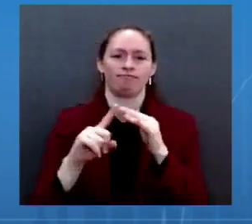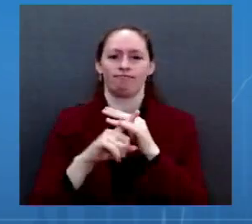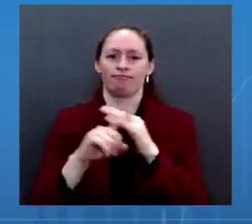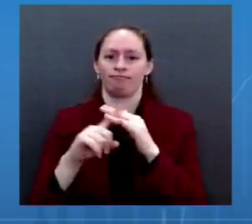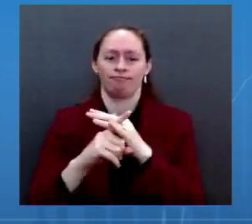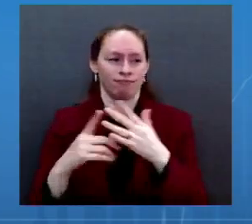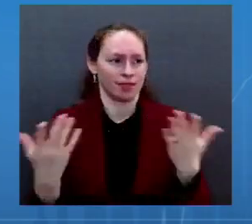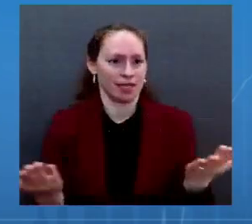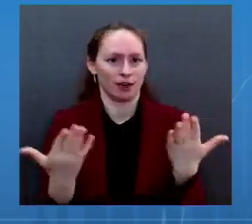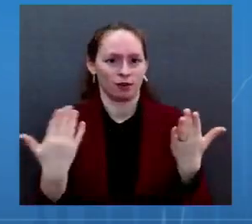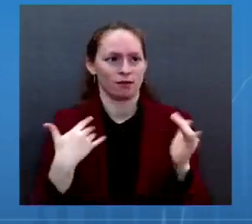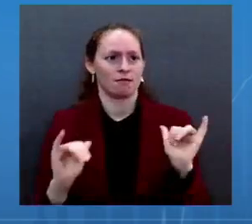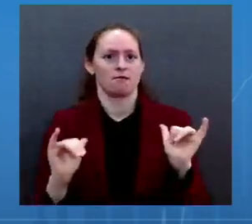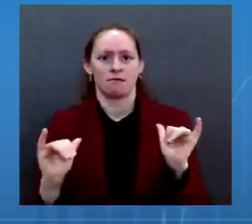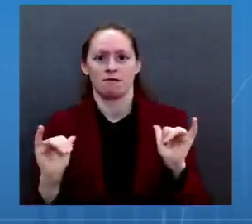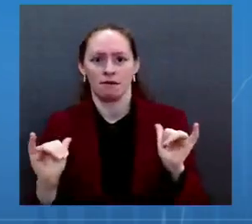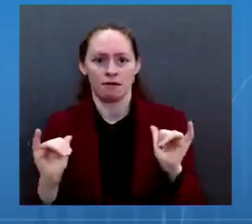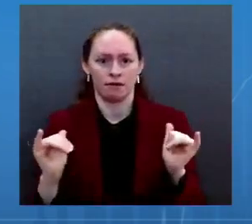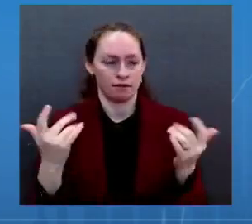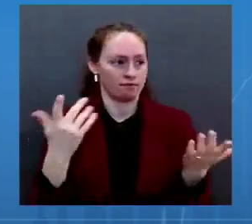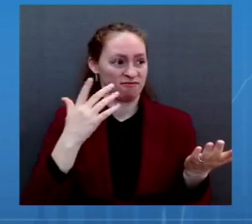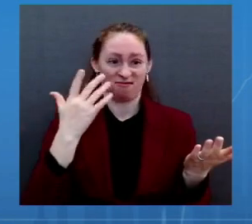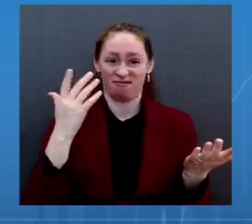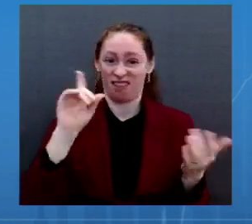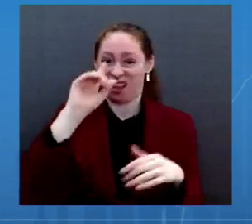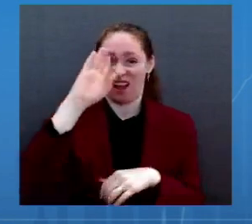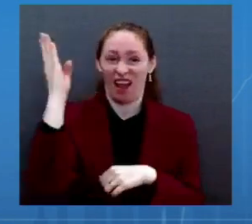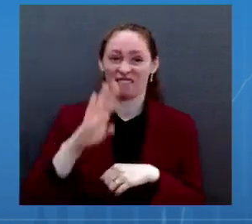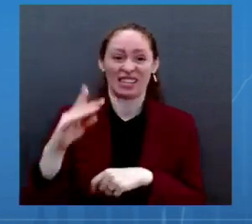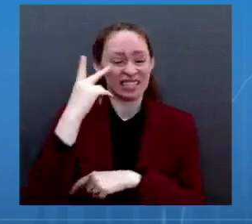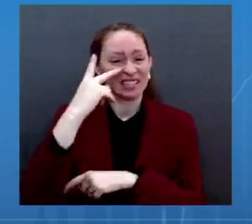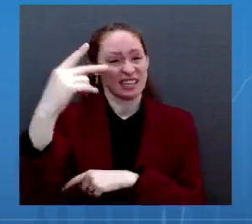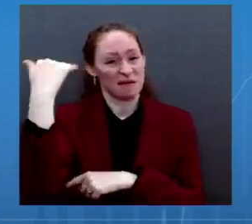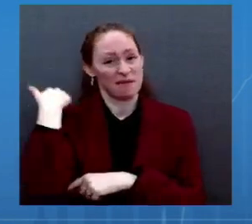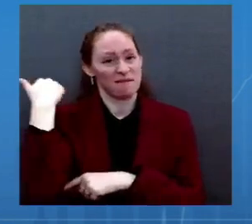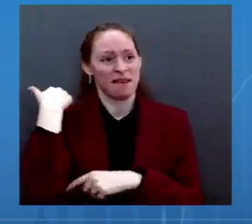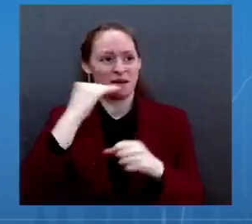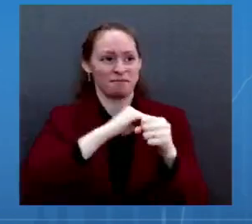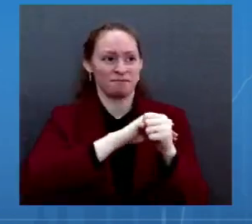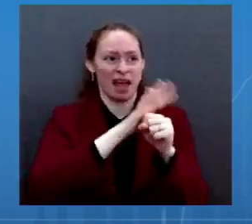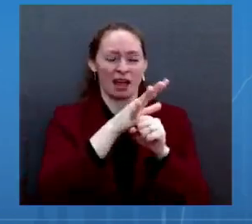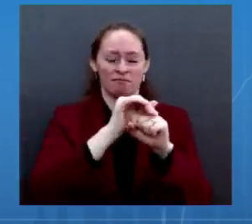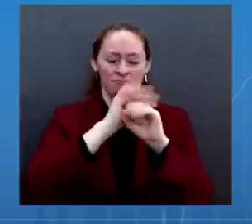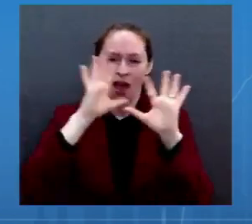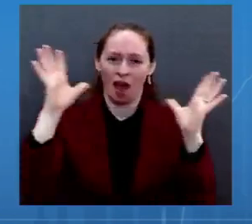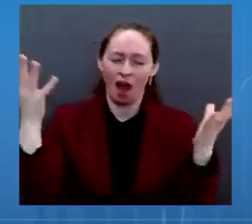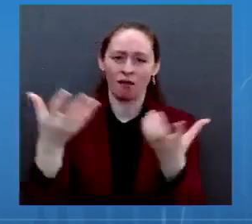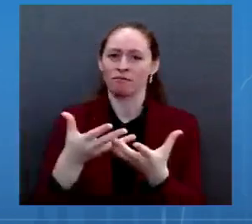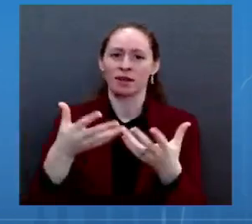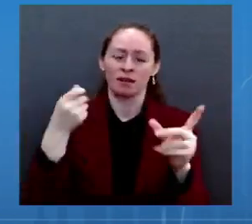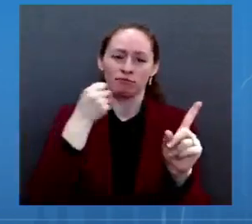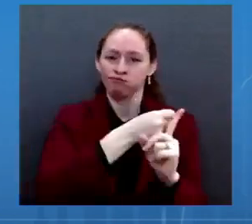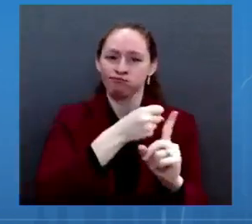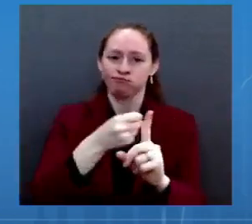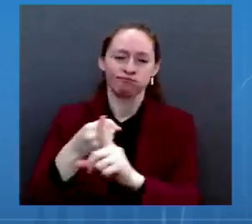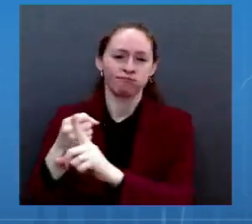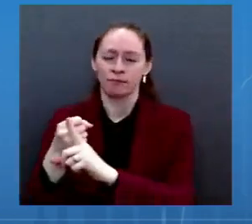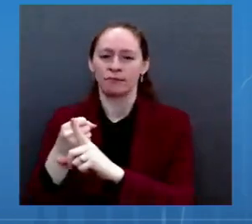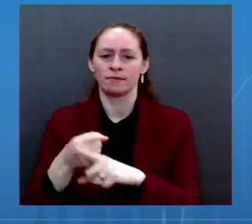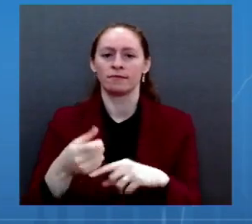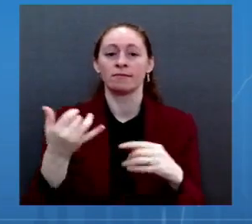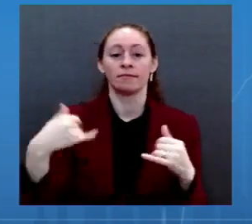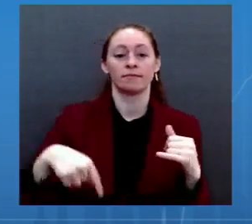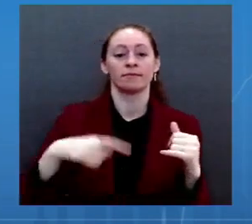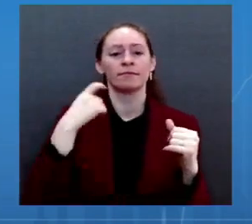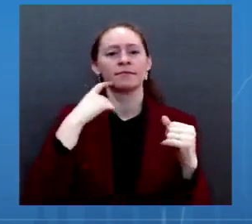on immunization practices more than ever before. We had a meeting prior to the week prior to Christmas, and